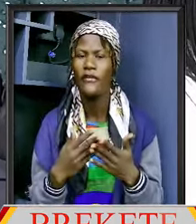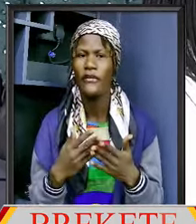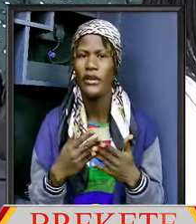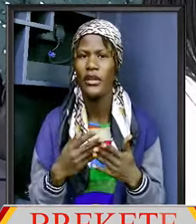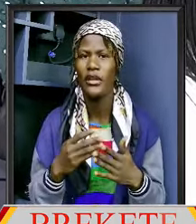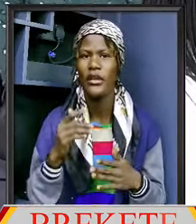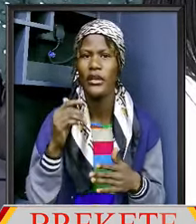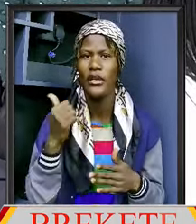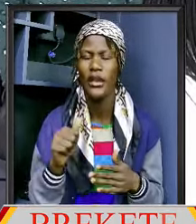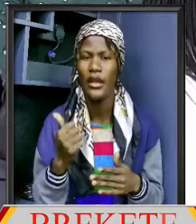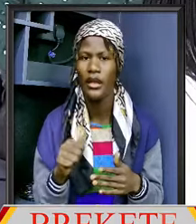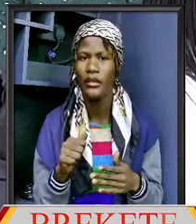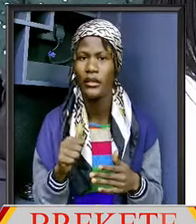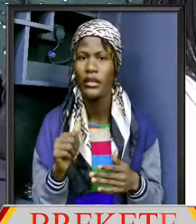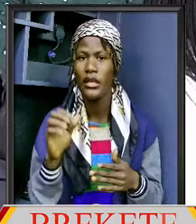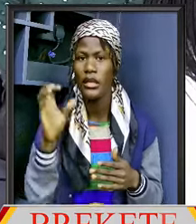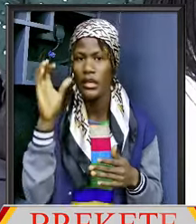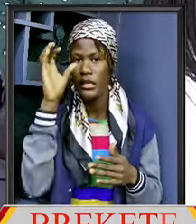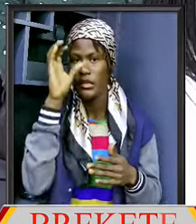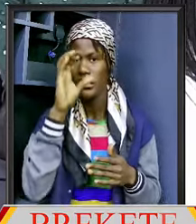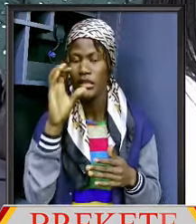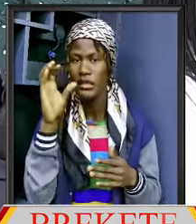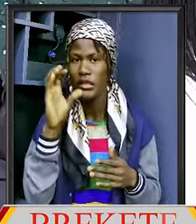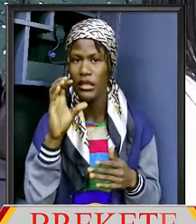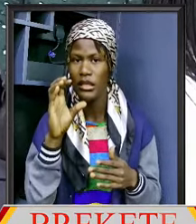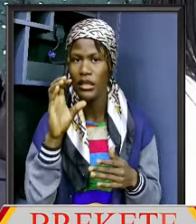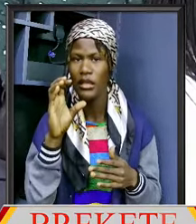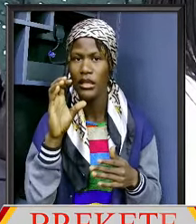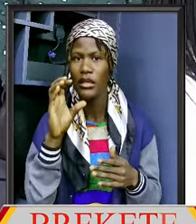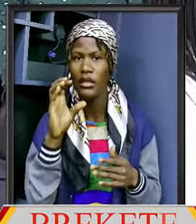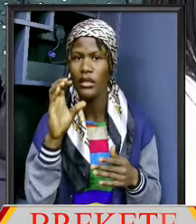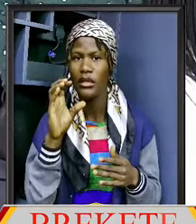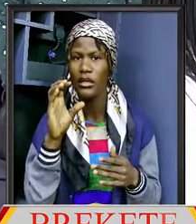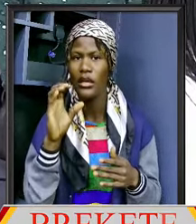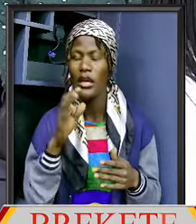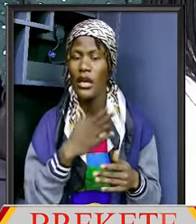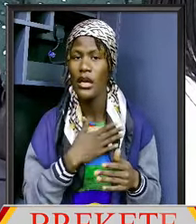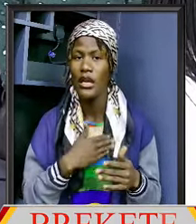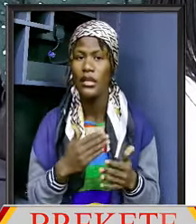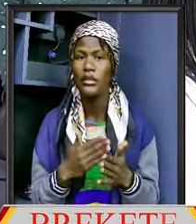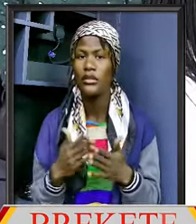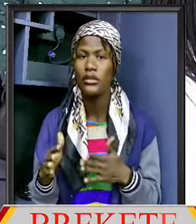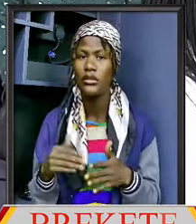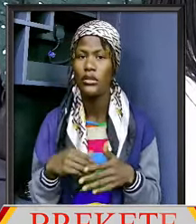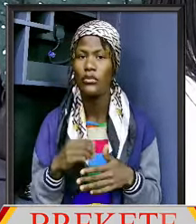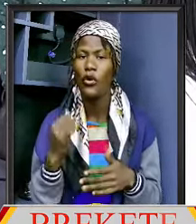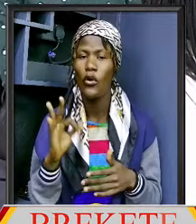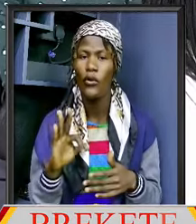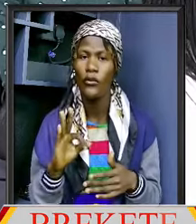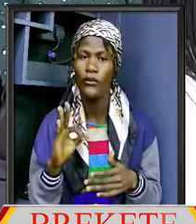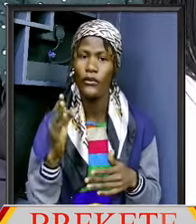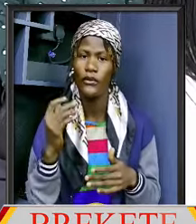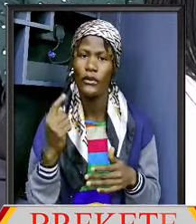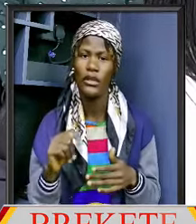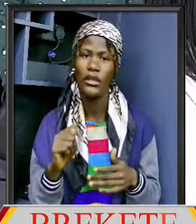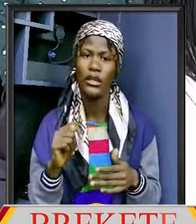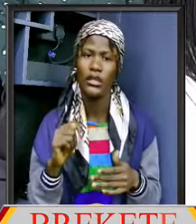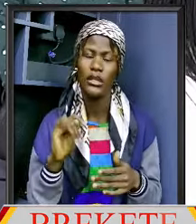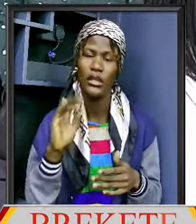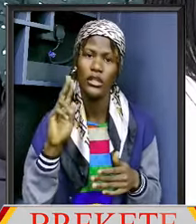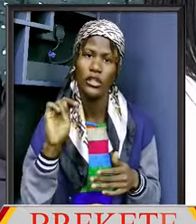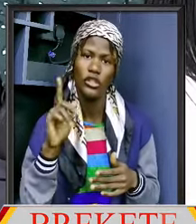care for hospital. And some of the wound you, we know say if the test no good, now the wound you they